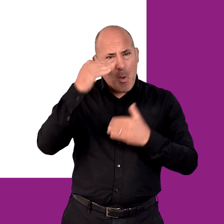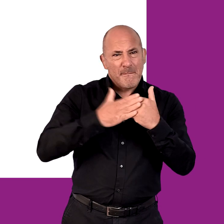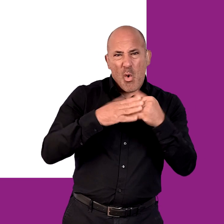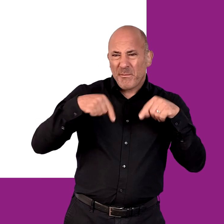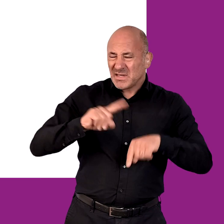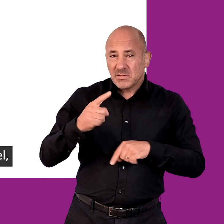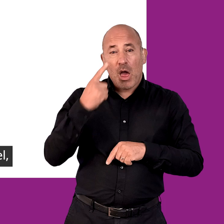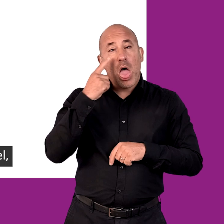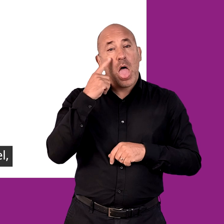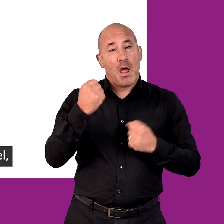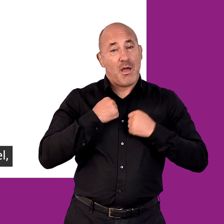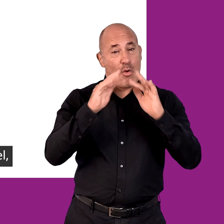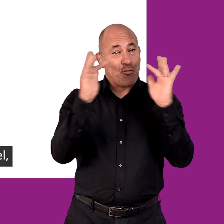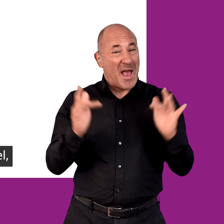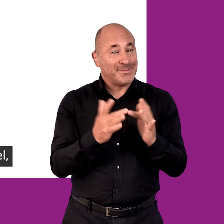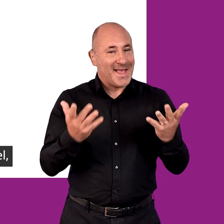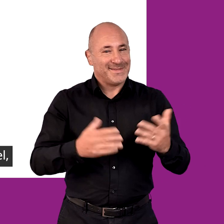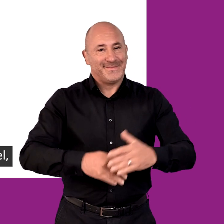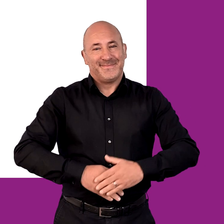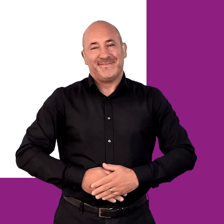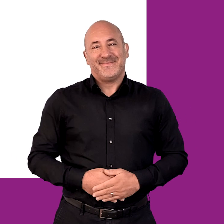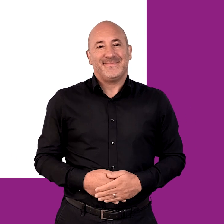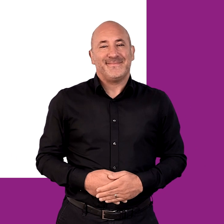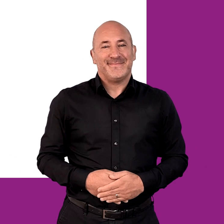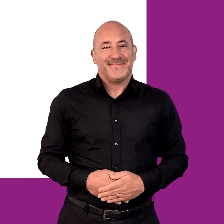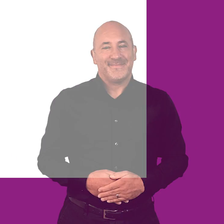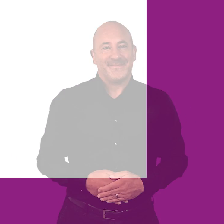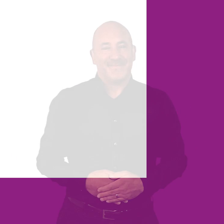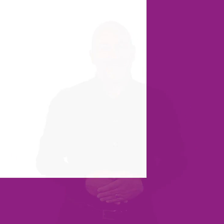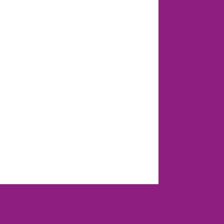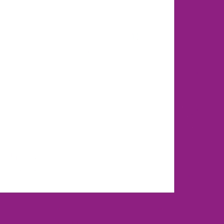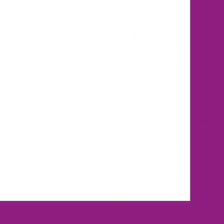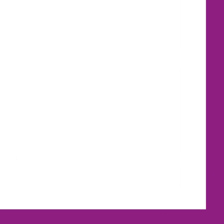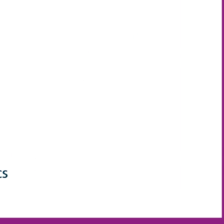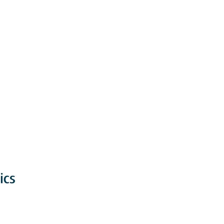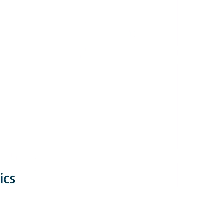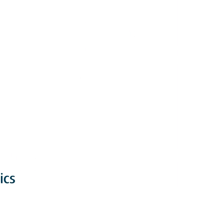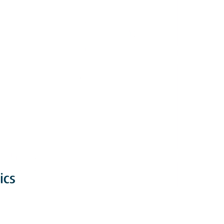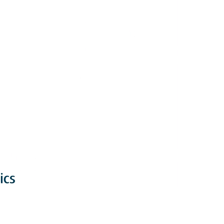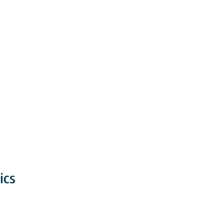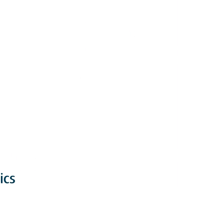To find out more about the Dynamic Population Model, visit the ONS website.